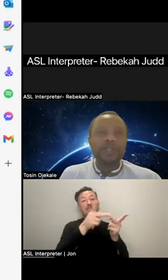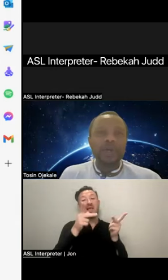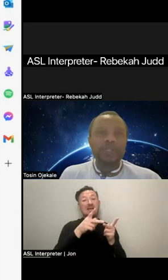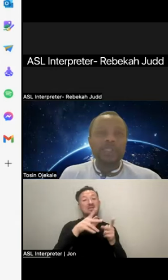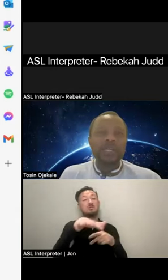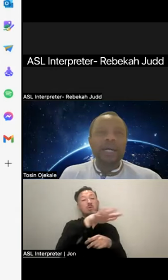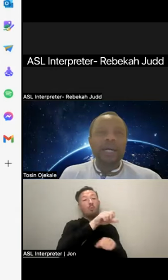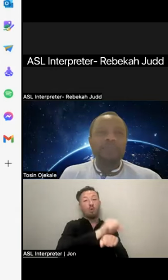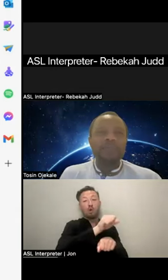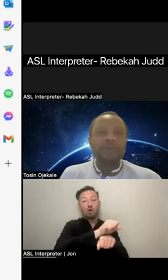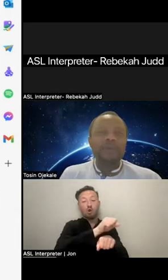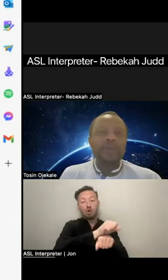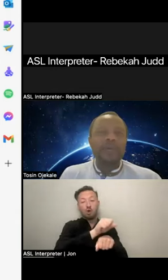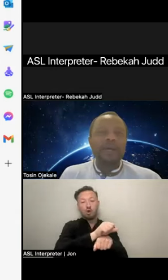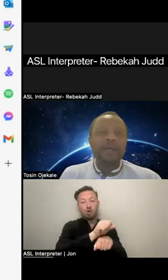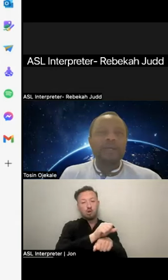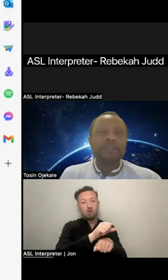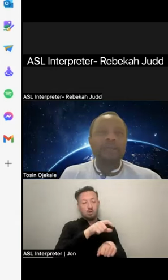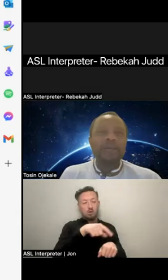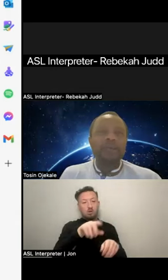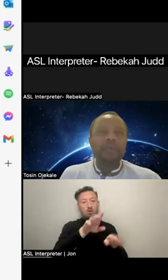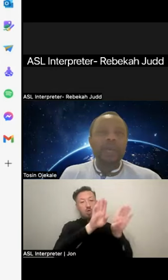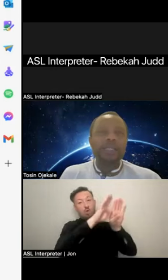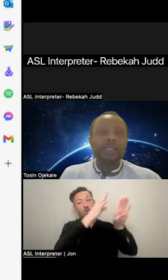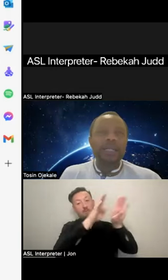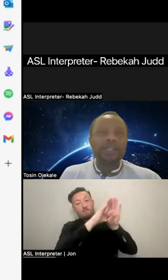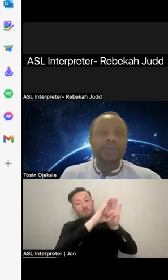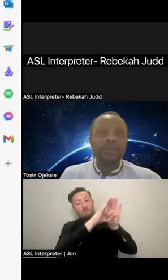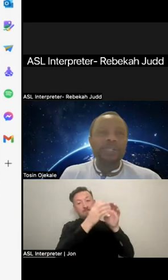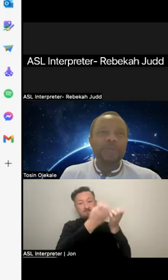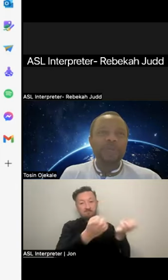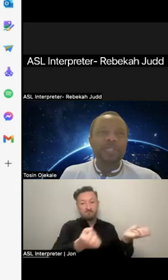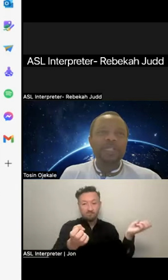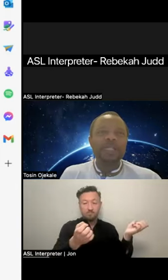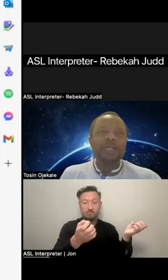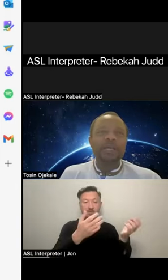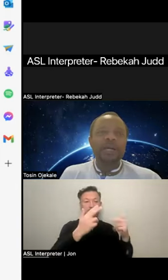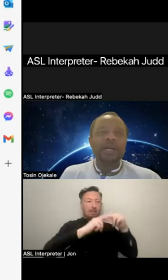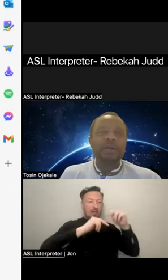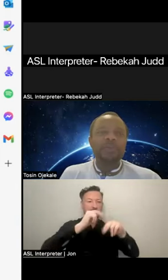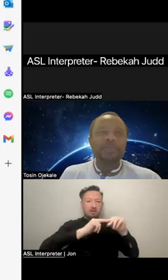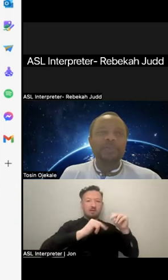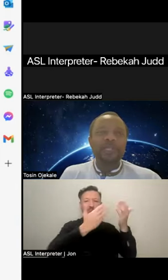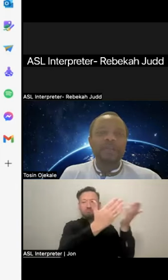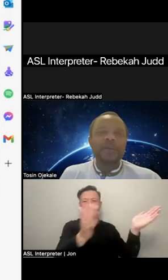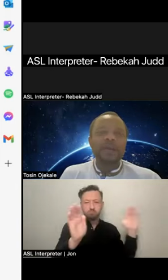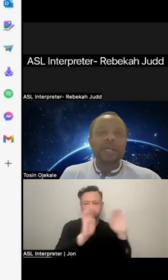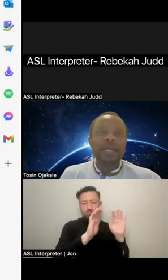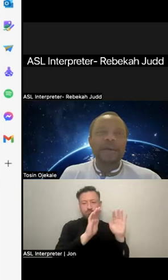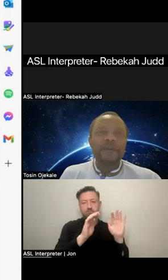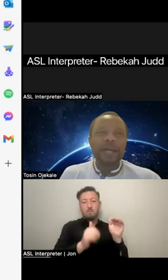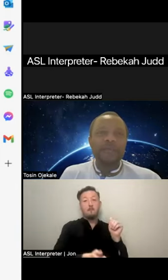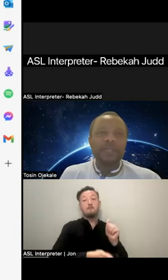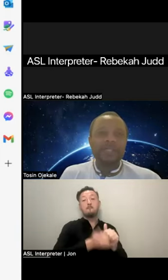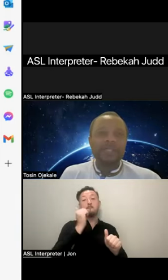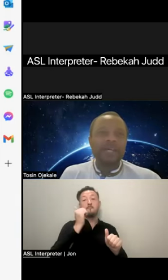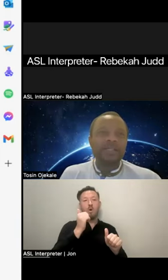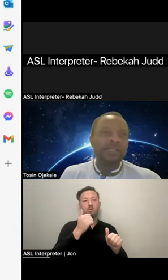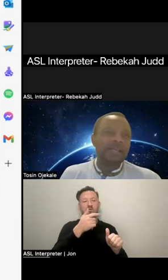of the doors and most of the equipment that they use in building most of this environment are